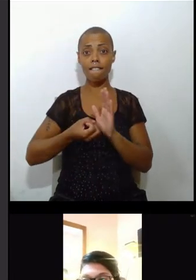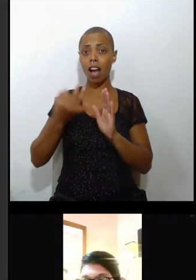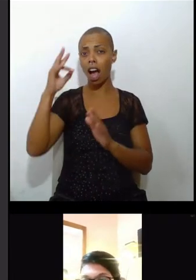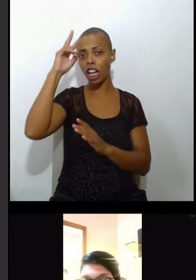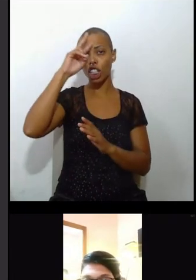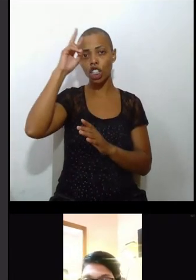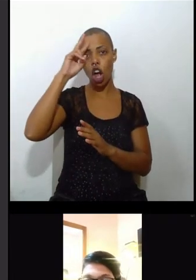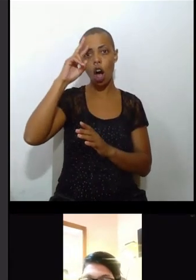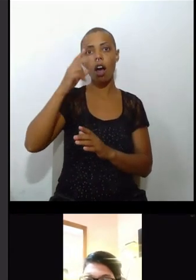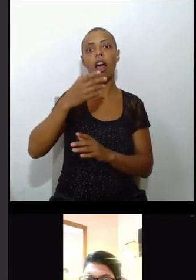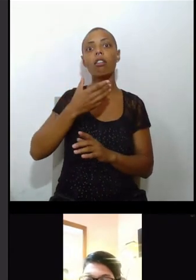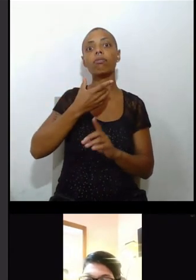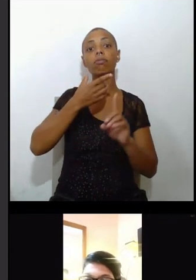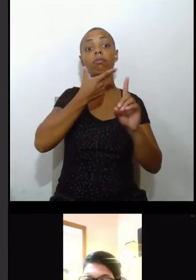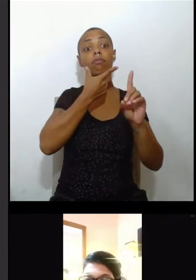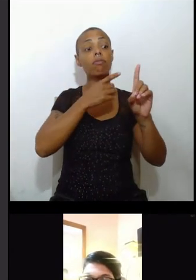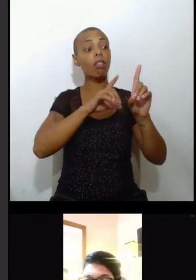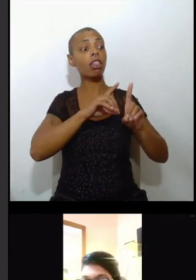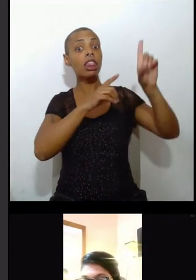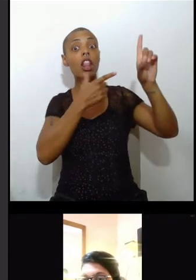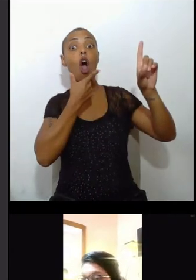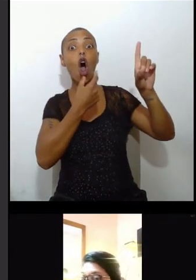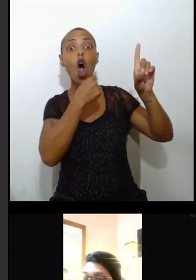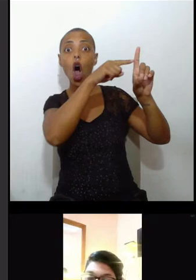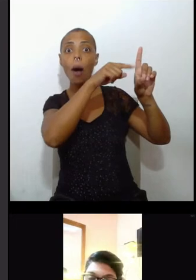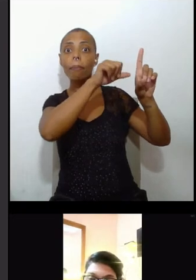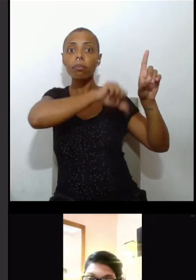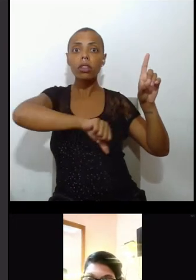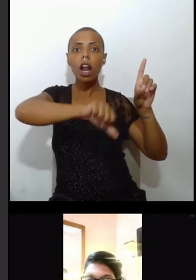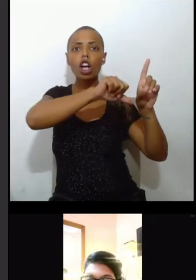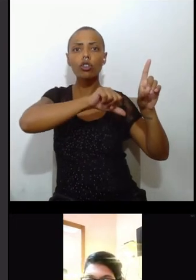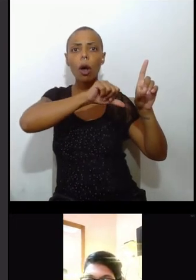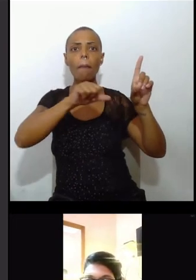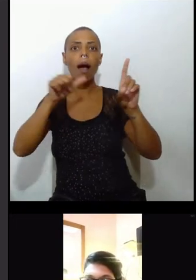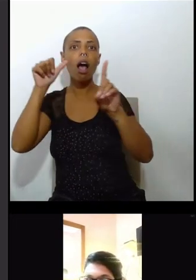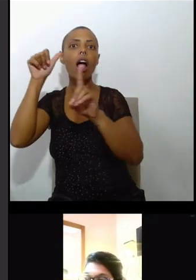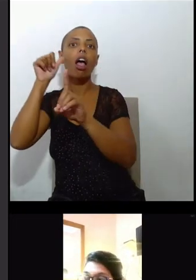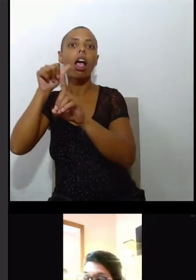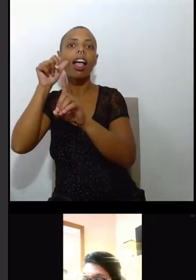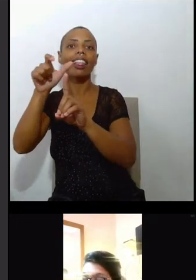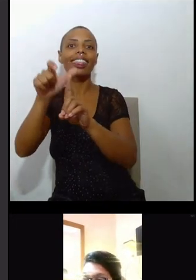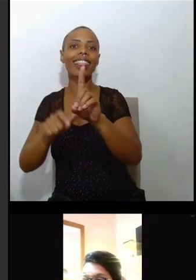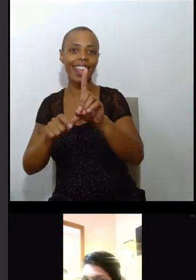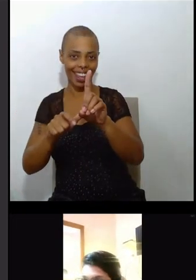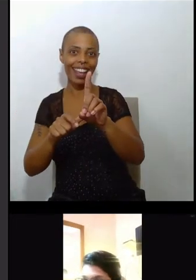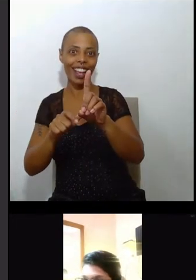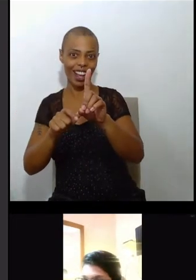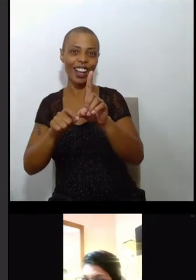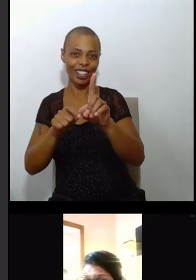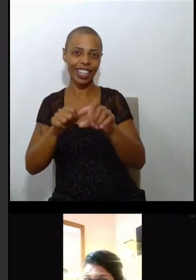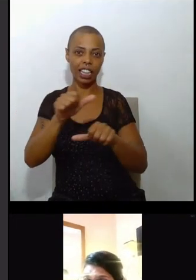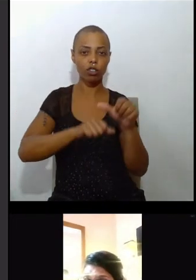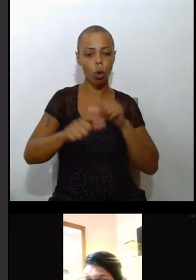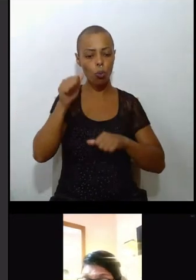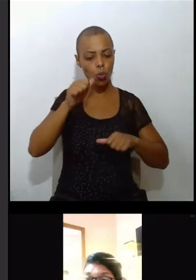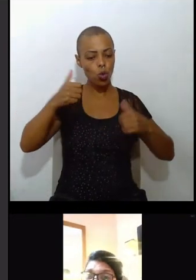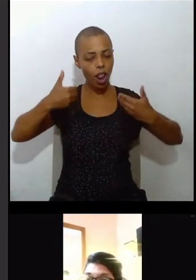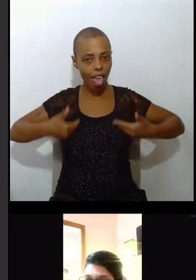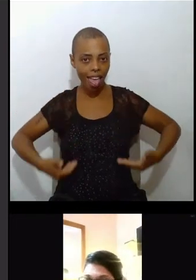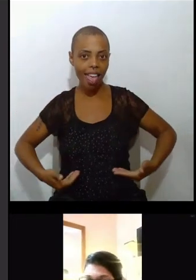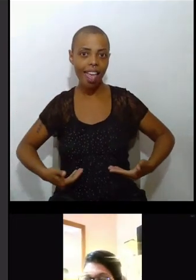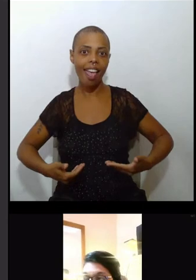to attract the kind of person they would want to fall in love with or because they are